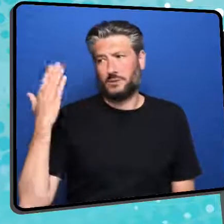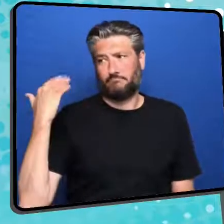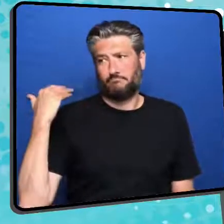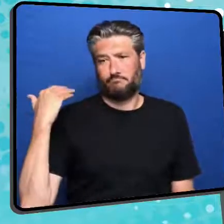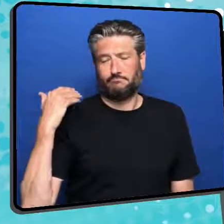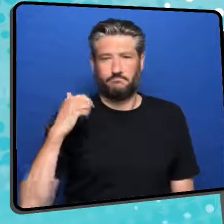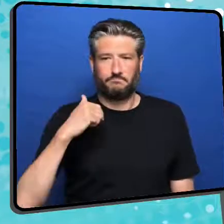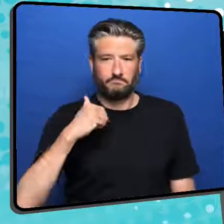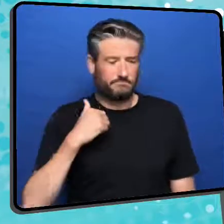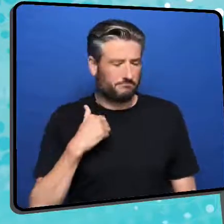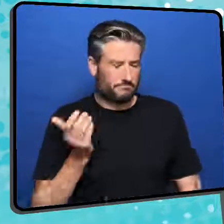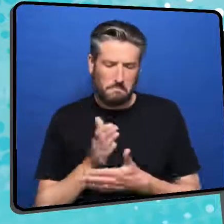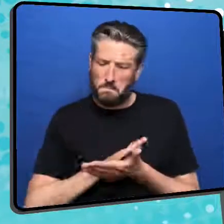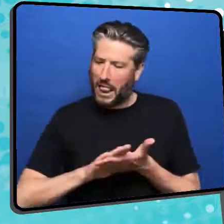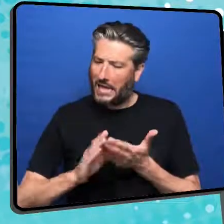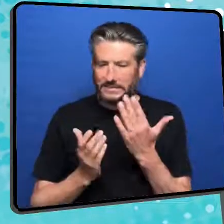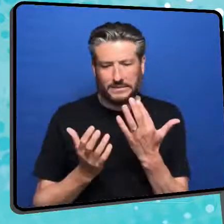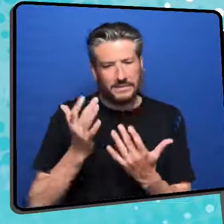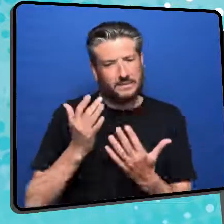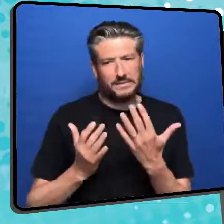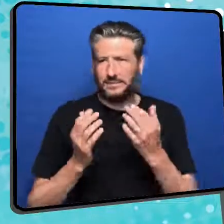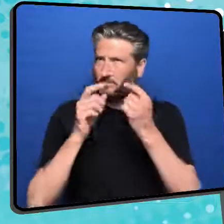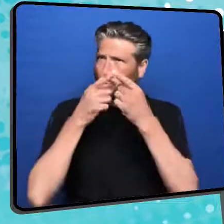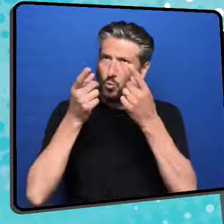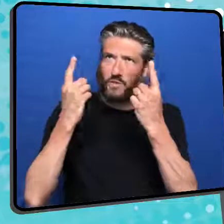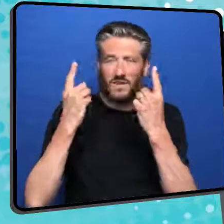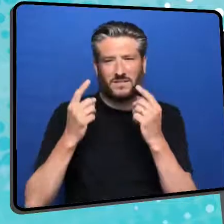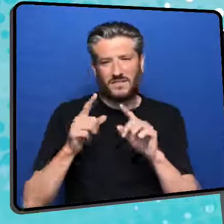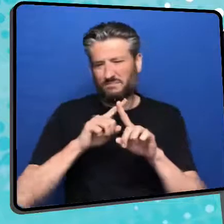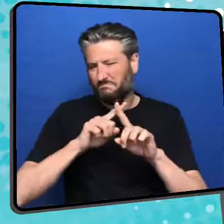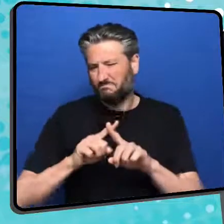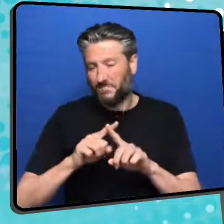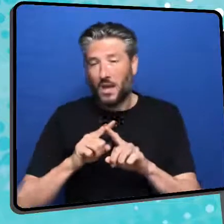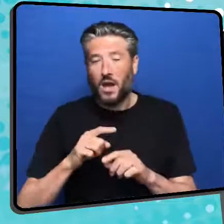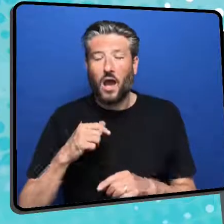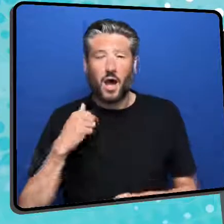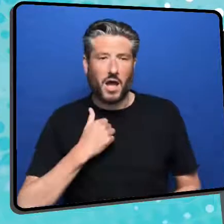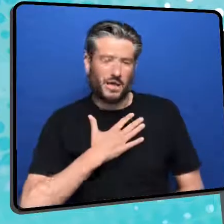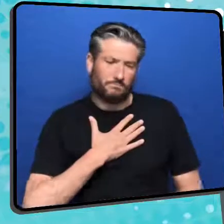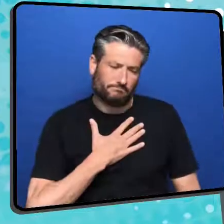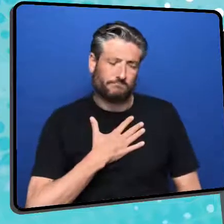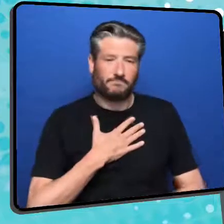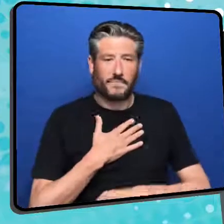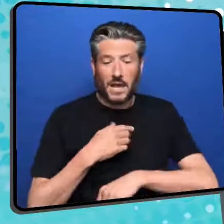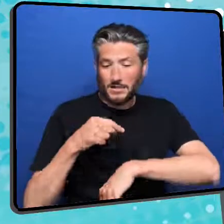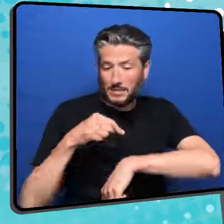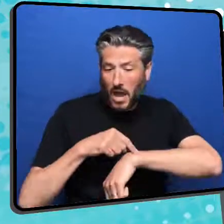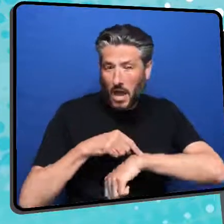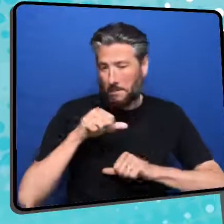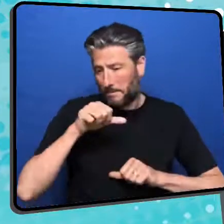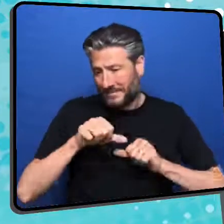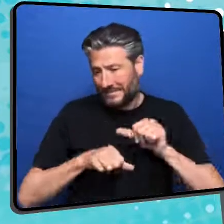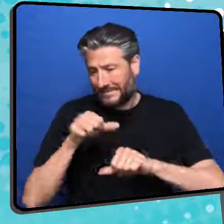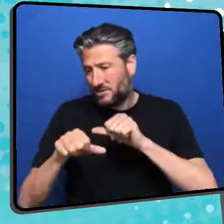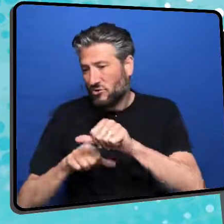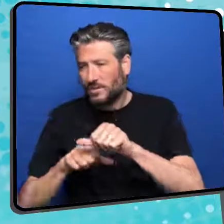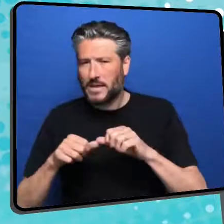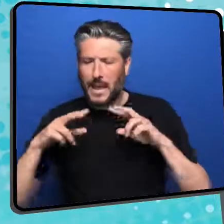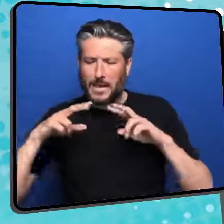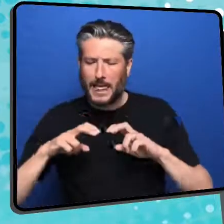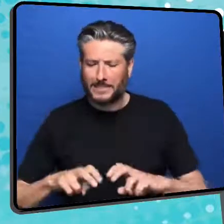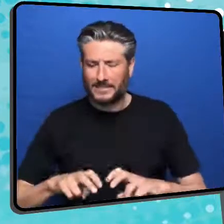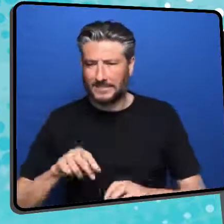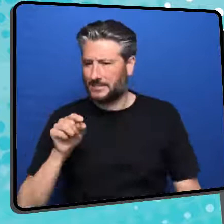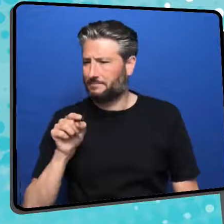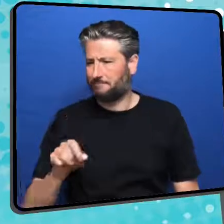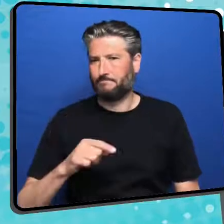statistics. So I always loved working with time series analysis, for example, but also outlier detection, which you can also